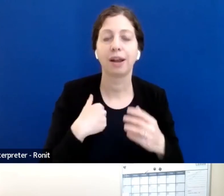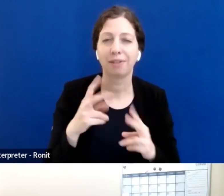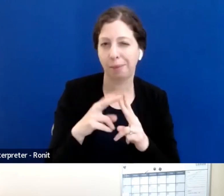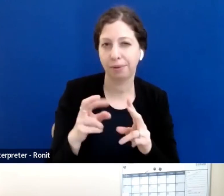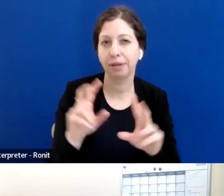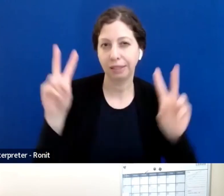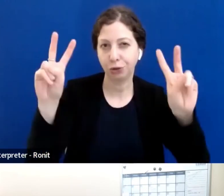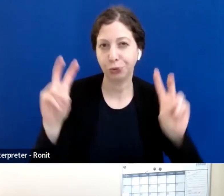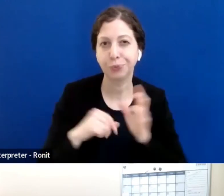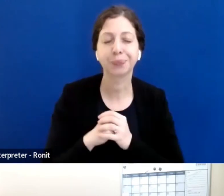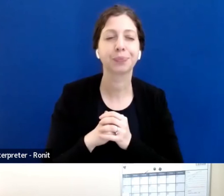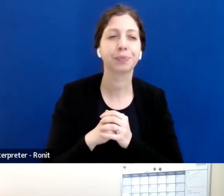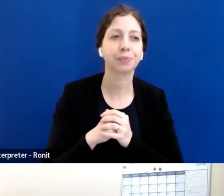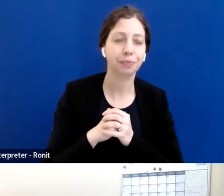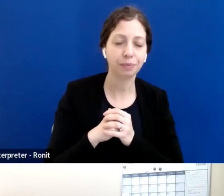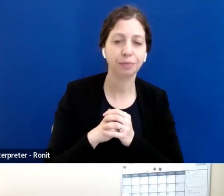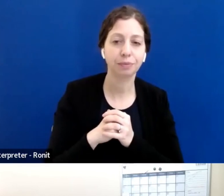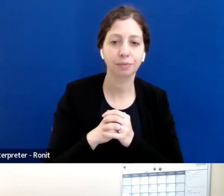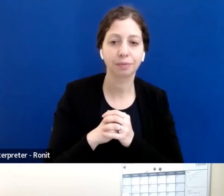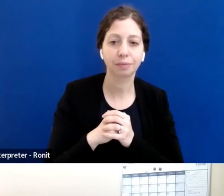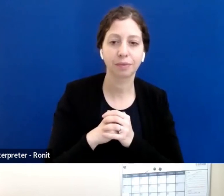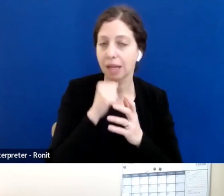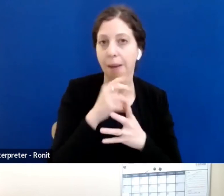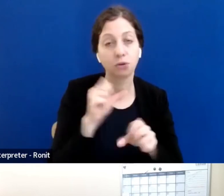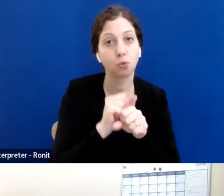We have not much workforce. We